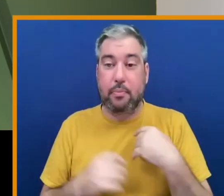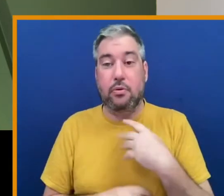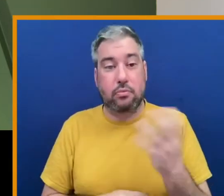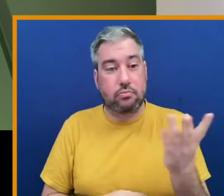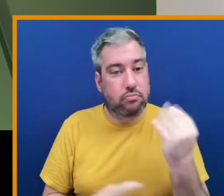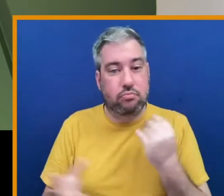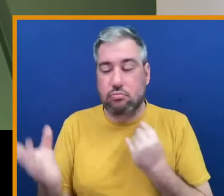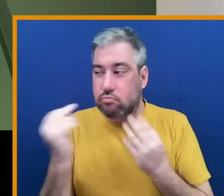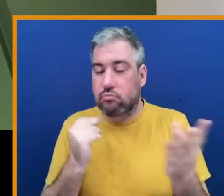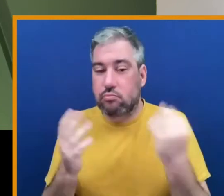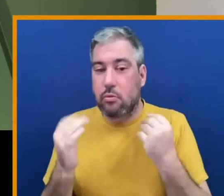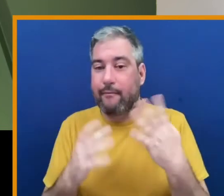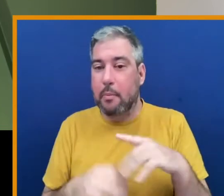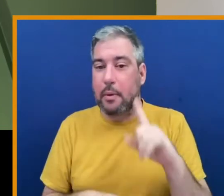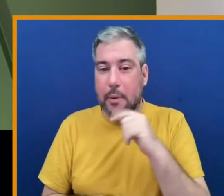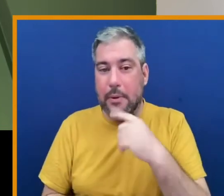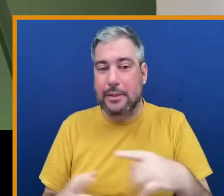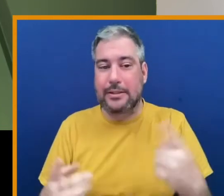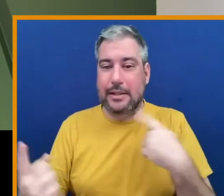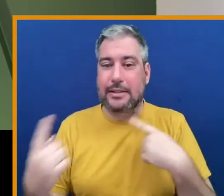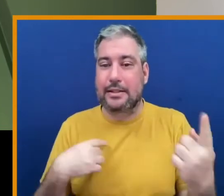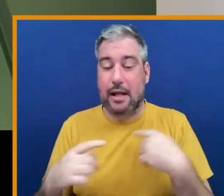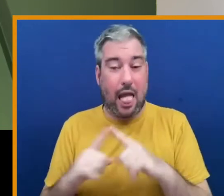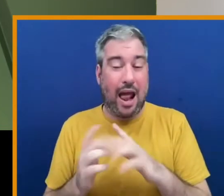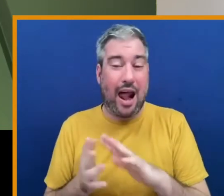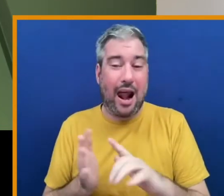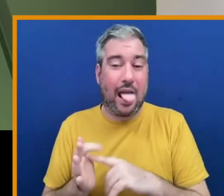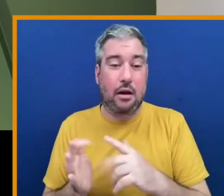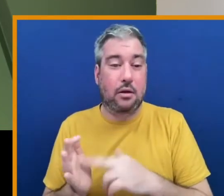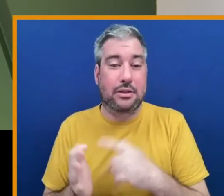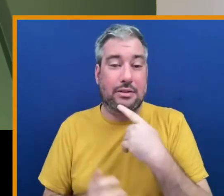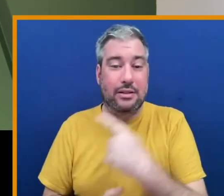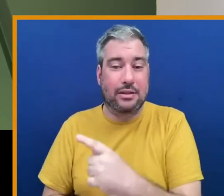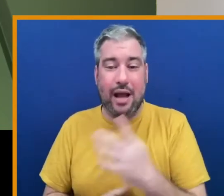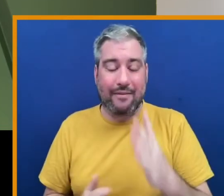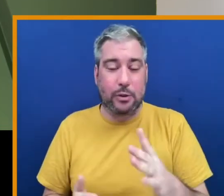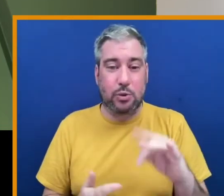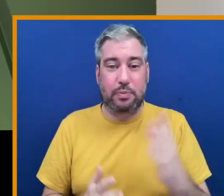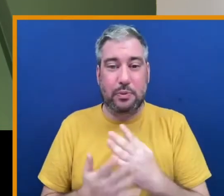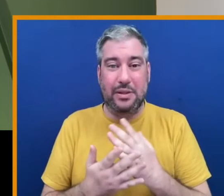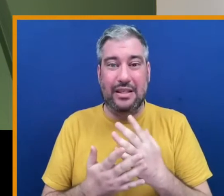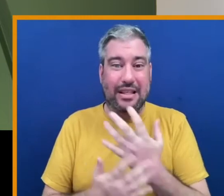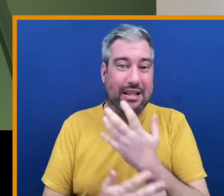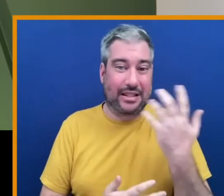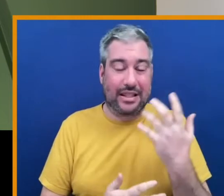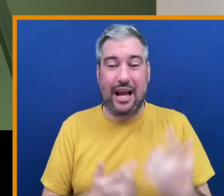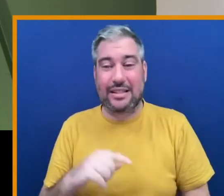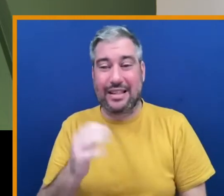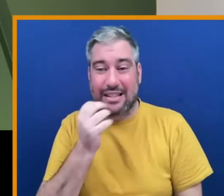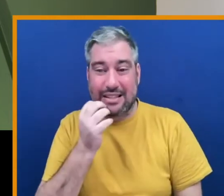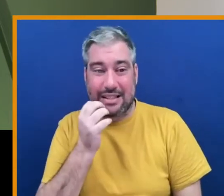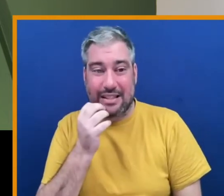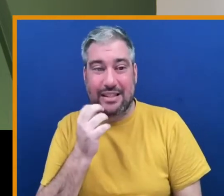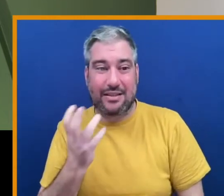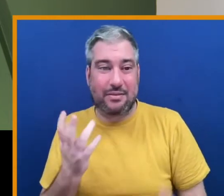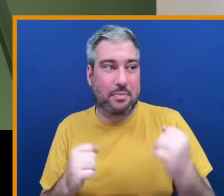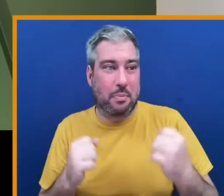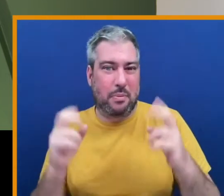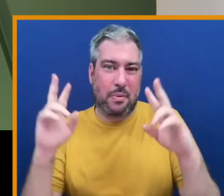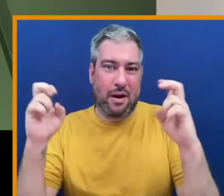between heating and eating. It's become a bit of a political cliche now, but it's a very, very real thing. And people having to